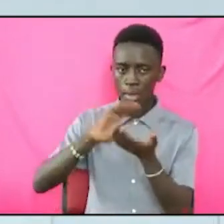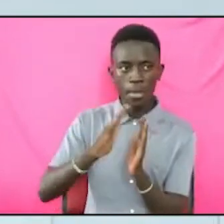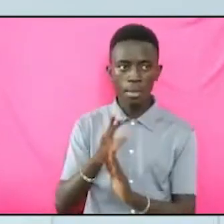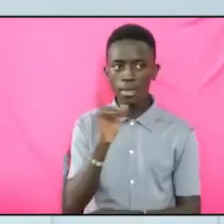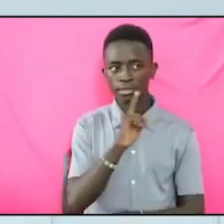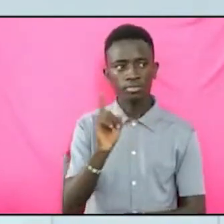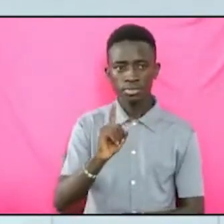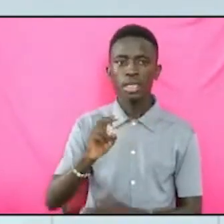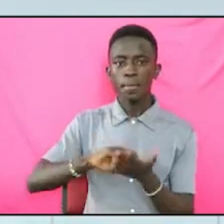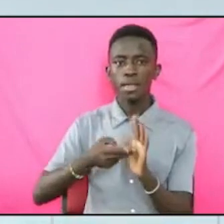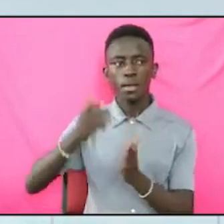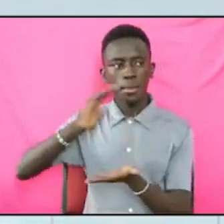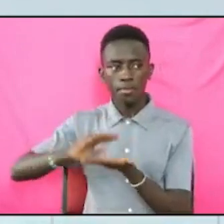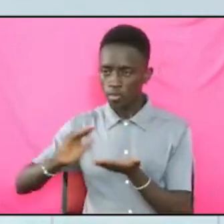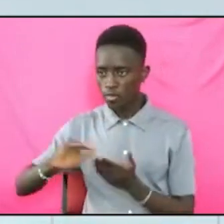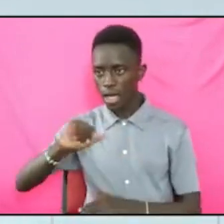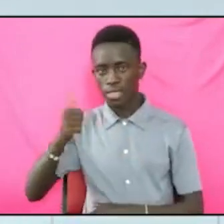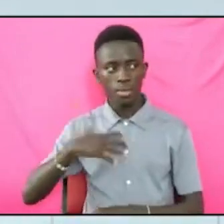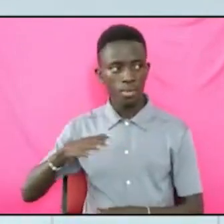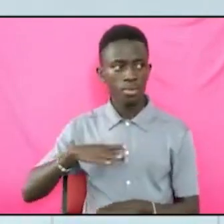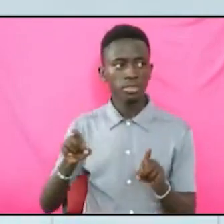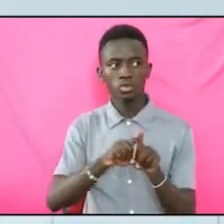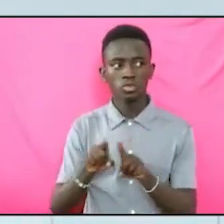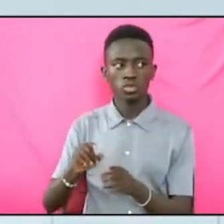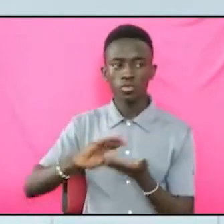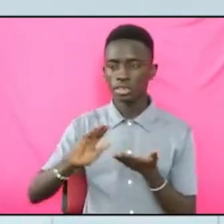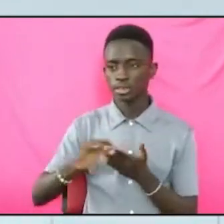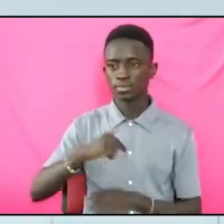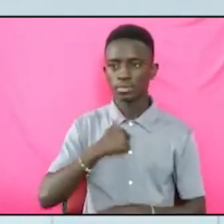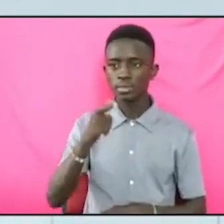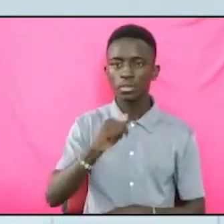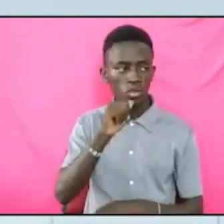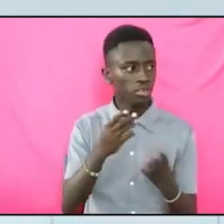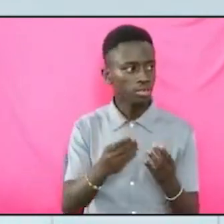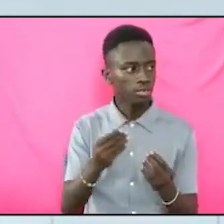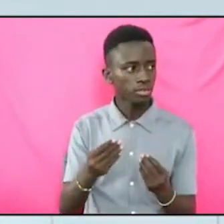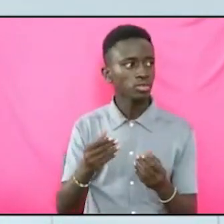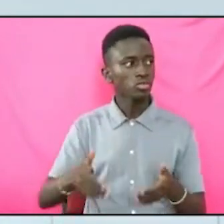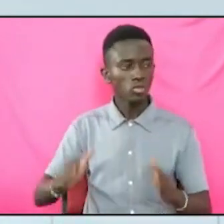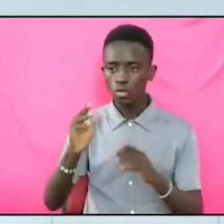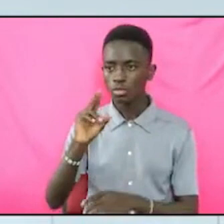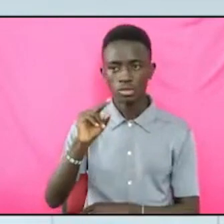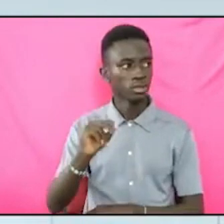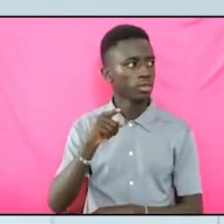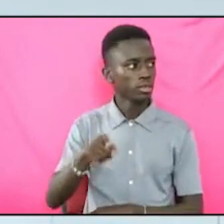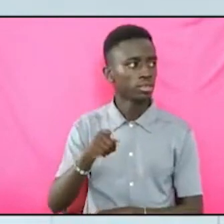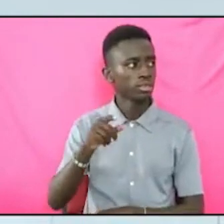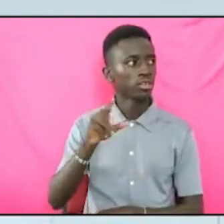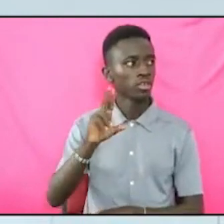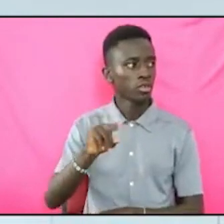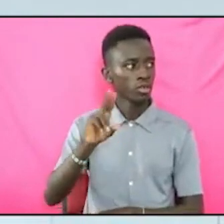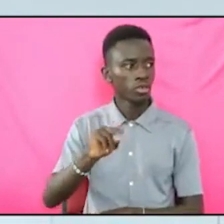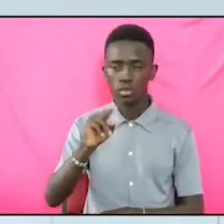Forgive others and forgive self. This is not an easy journey. No, it's not an easy road. No, it's